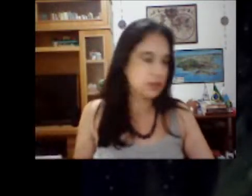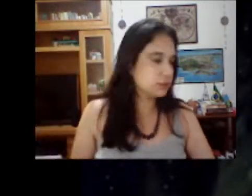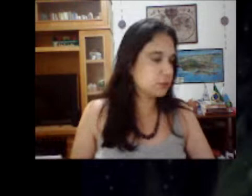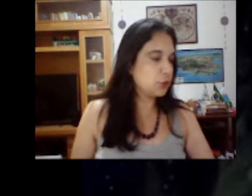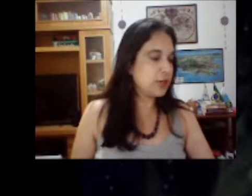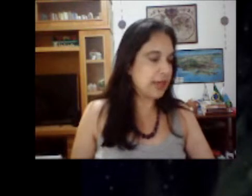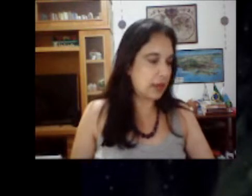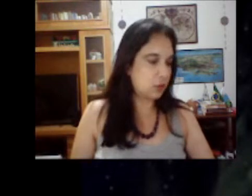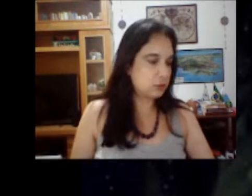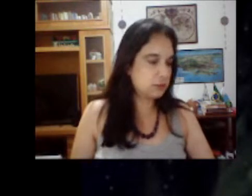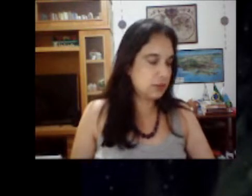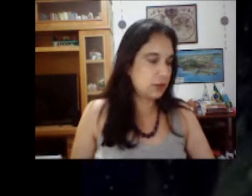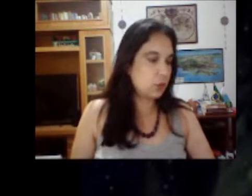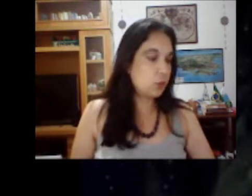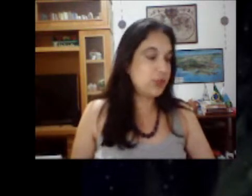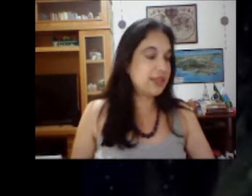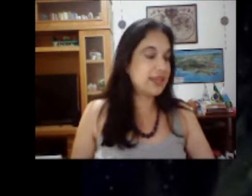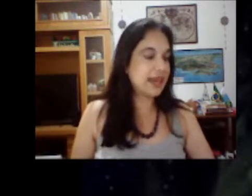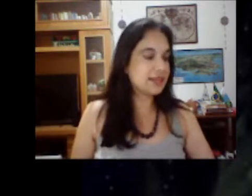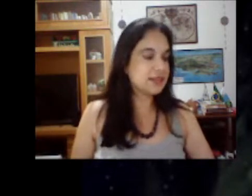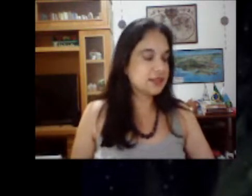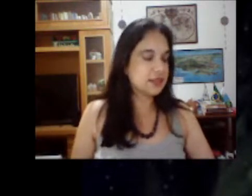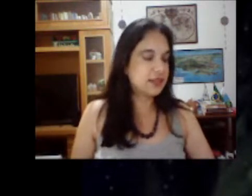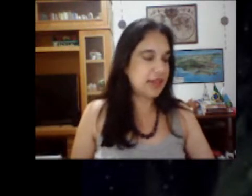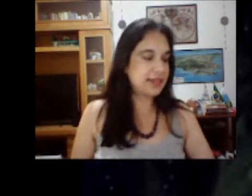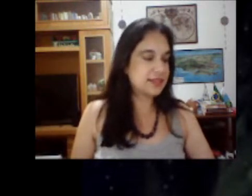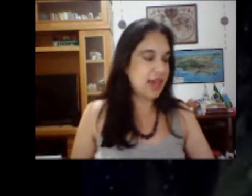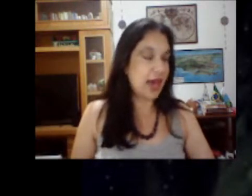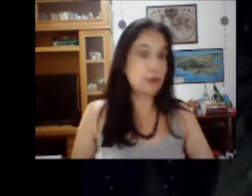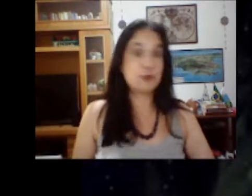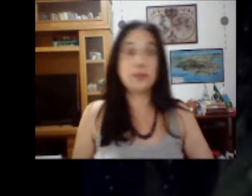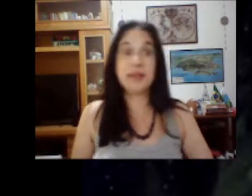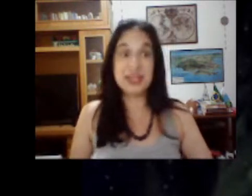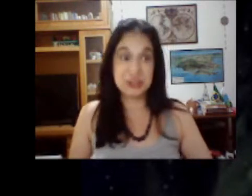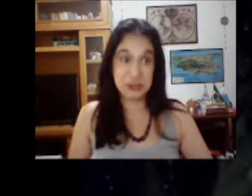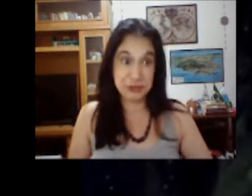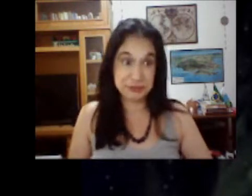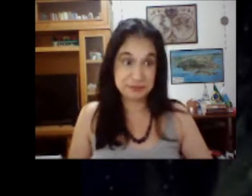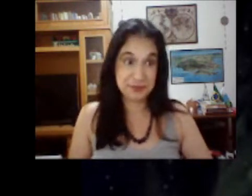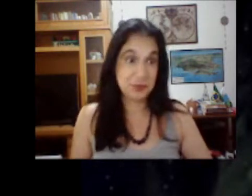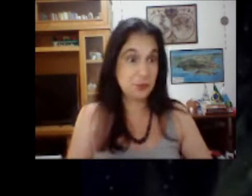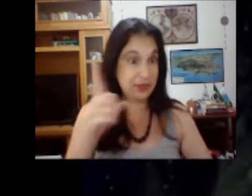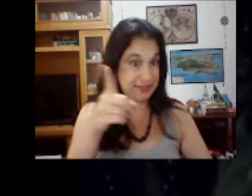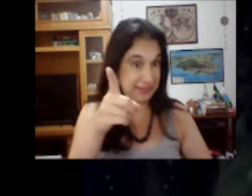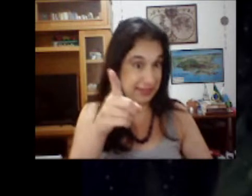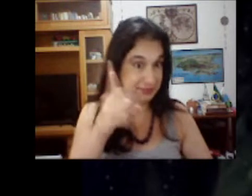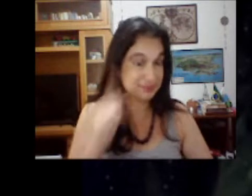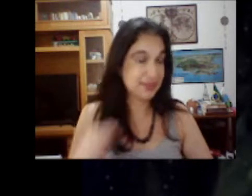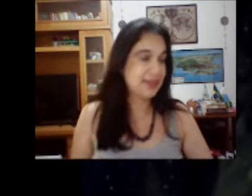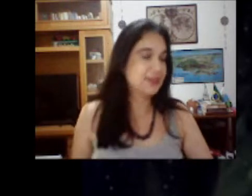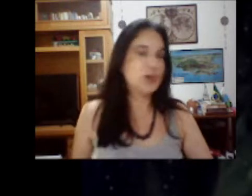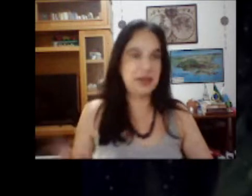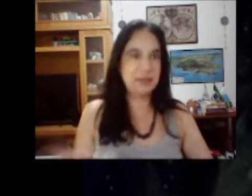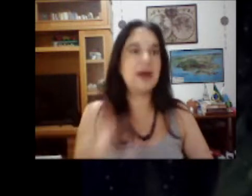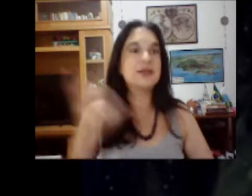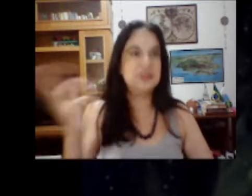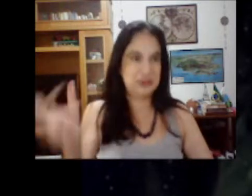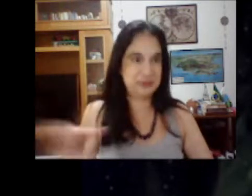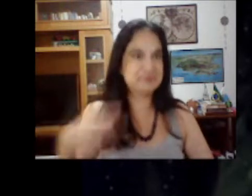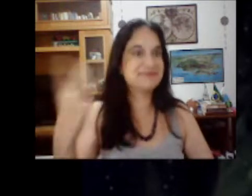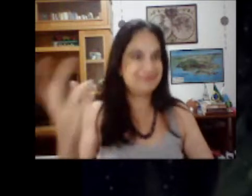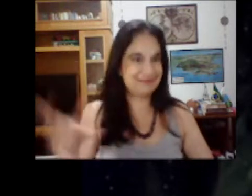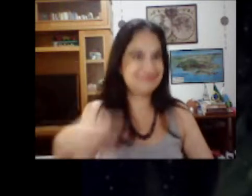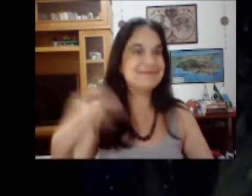torture. For now, we can't yet have pleasure, once again, talking about,